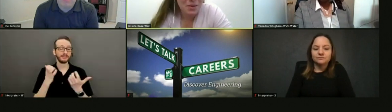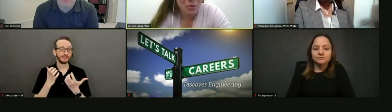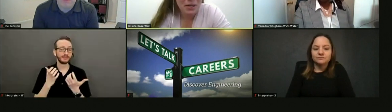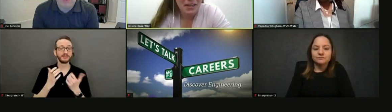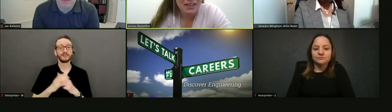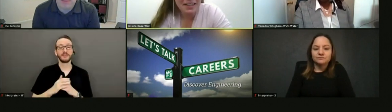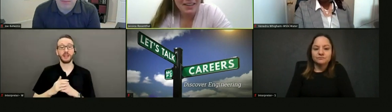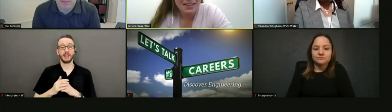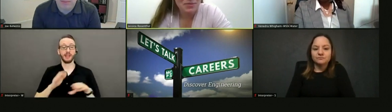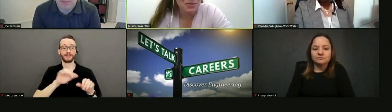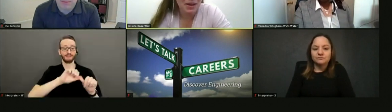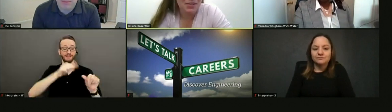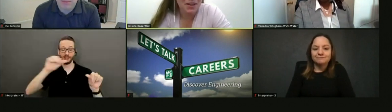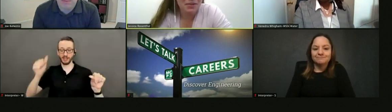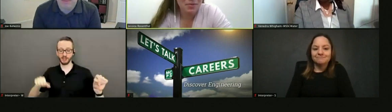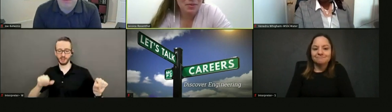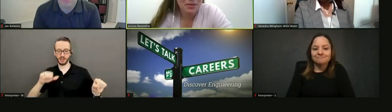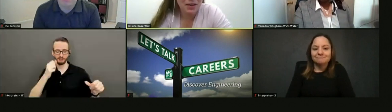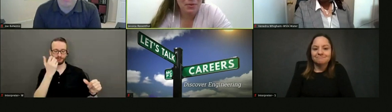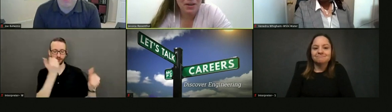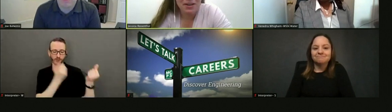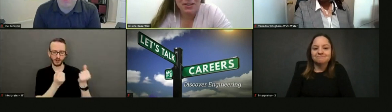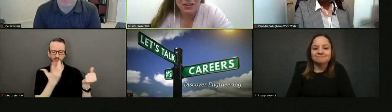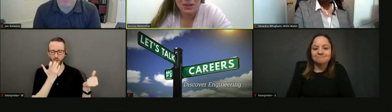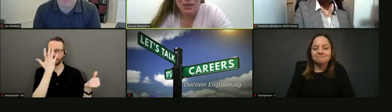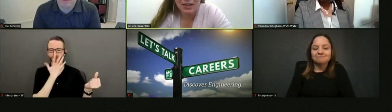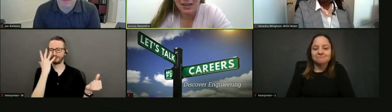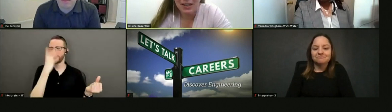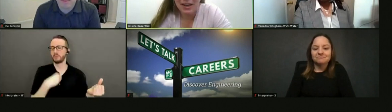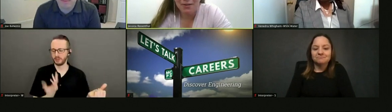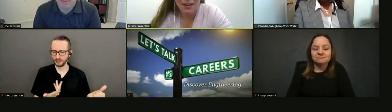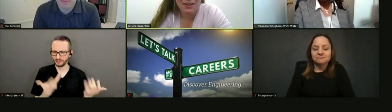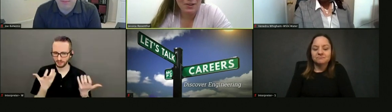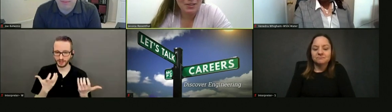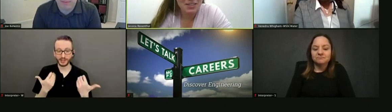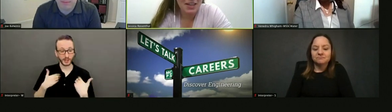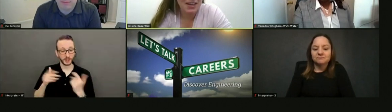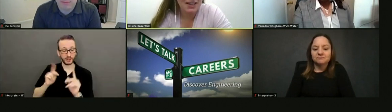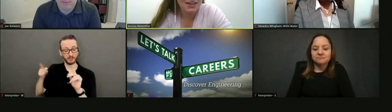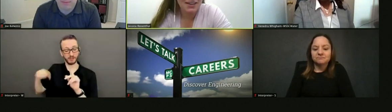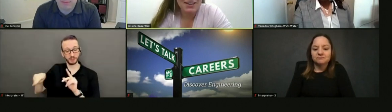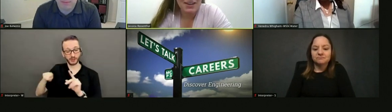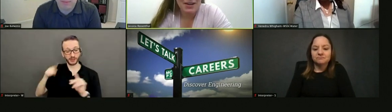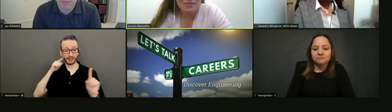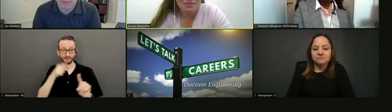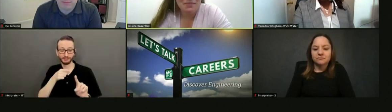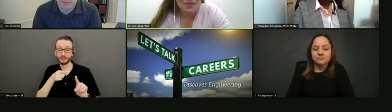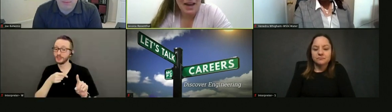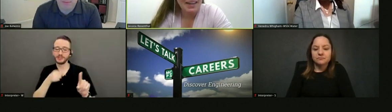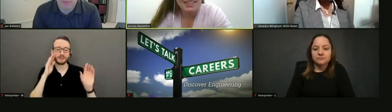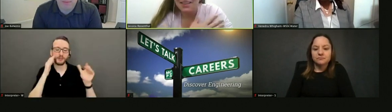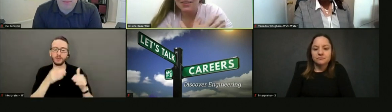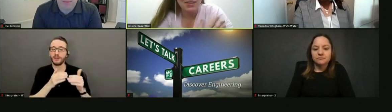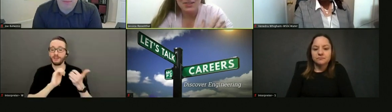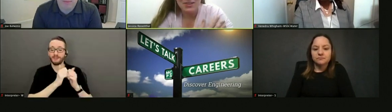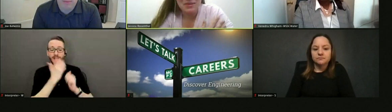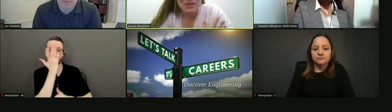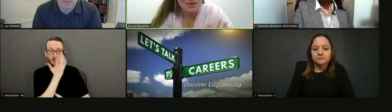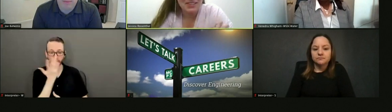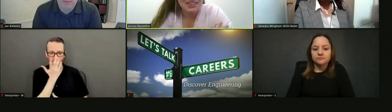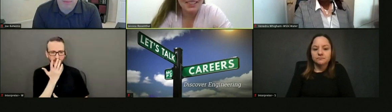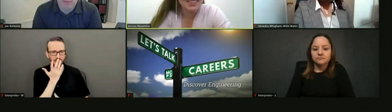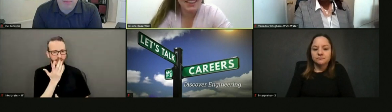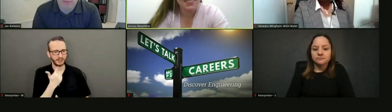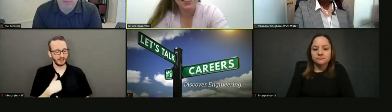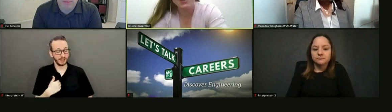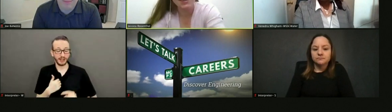outline of the car to be pretty. So we have a lot of people that work on the car and how that looks. And I definitely